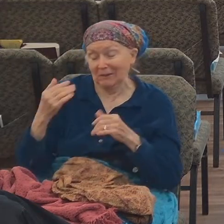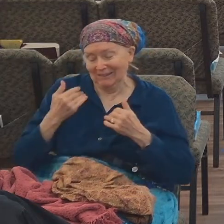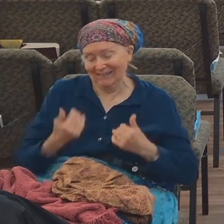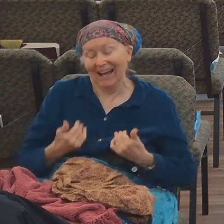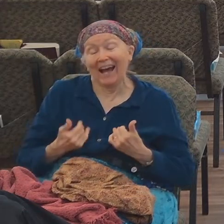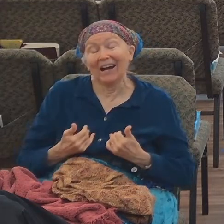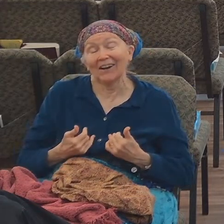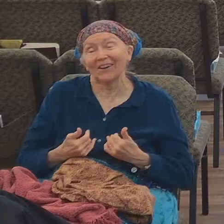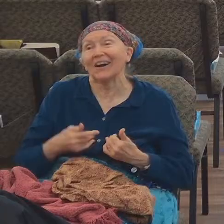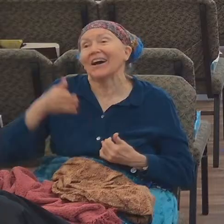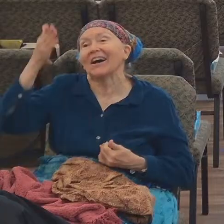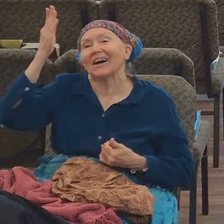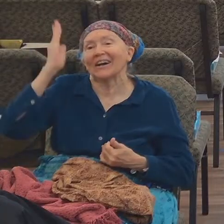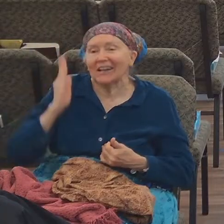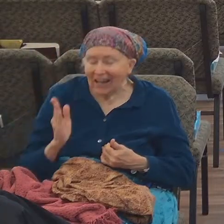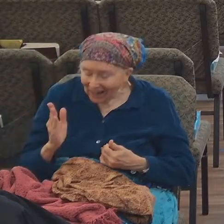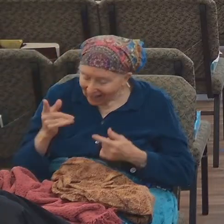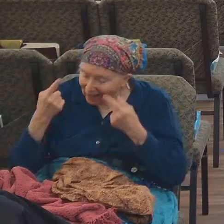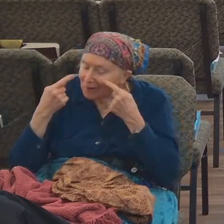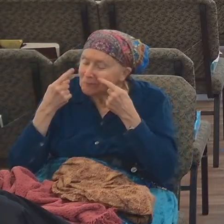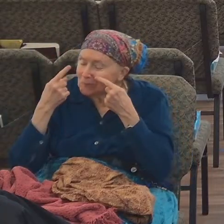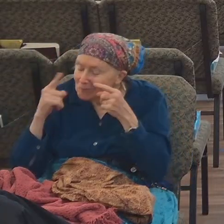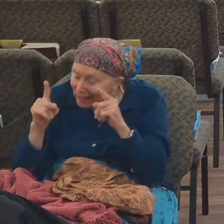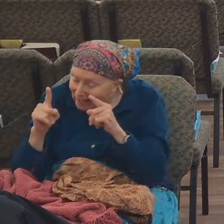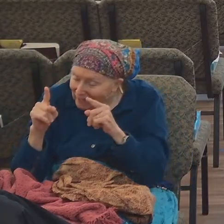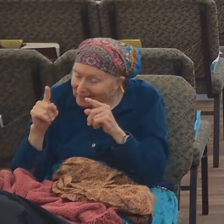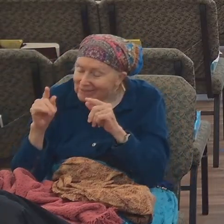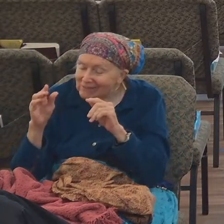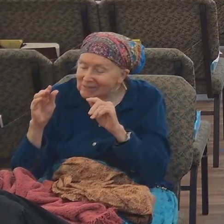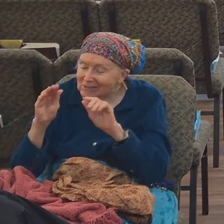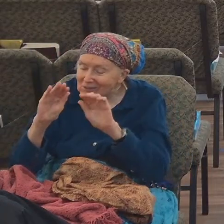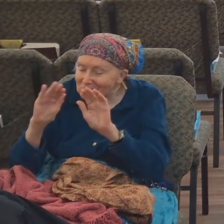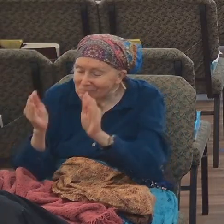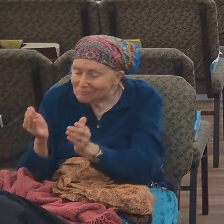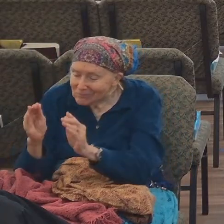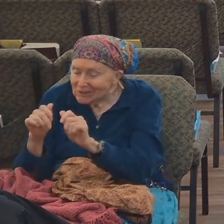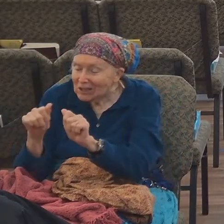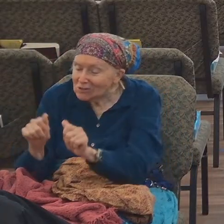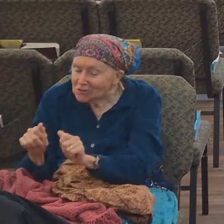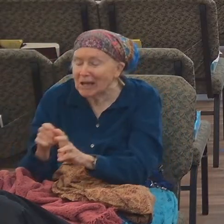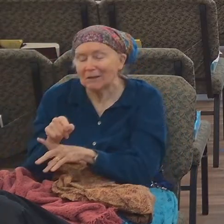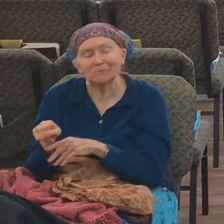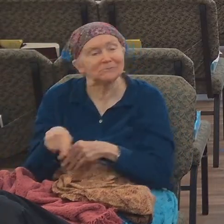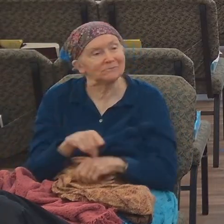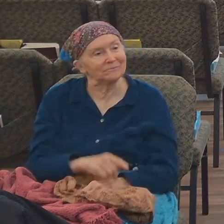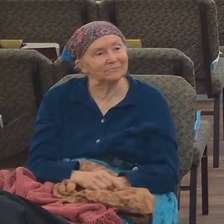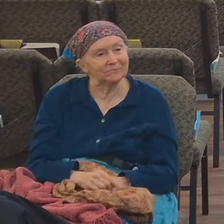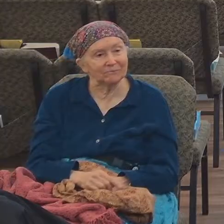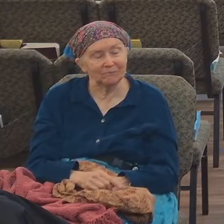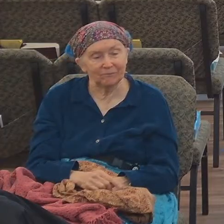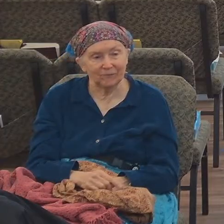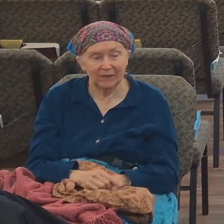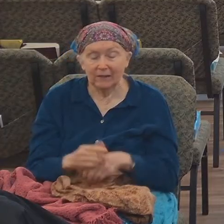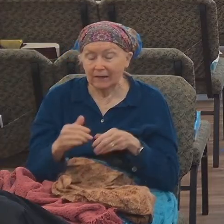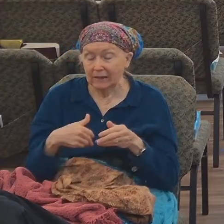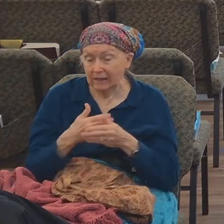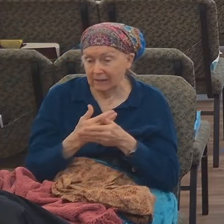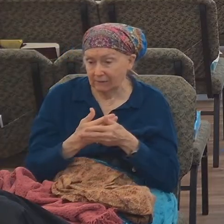idea of God is active and shaping them, okay? And this explains what he says next, verse